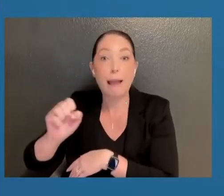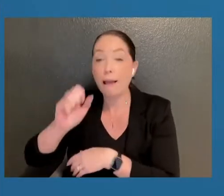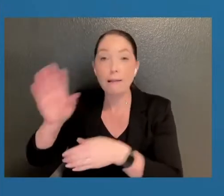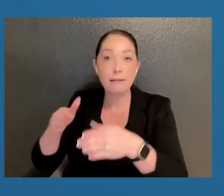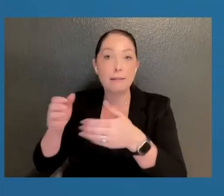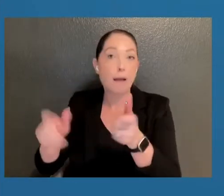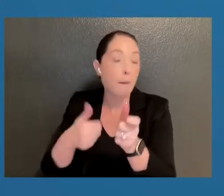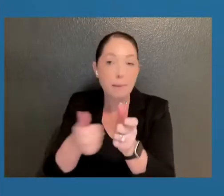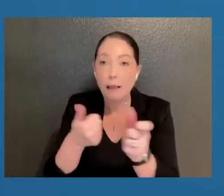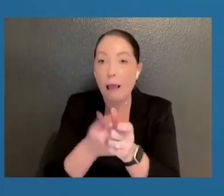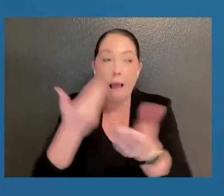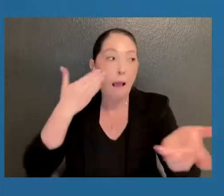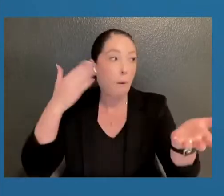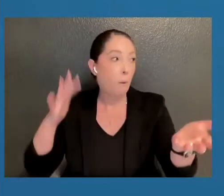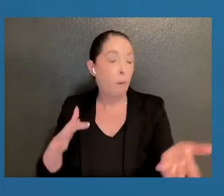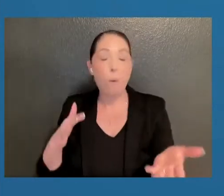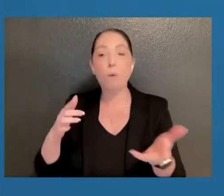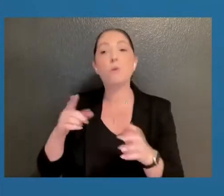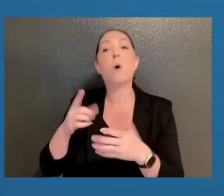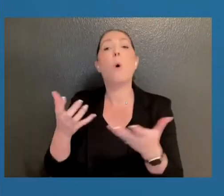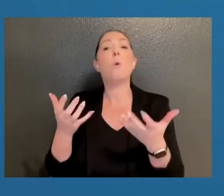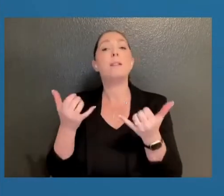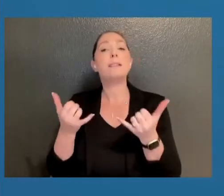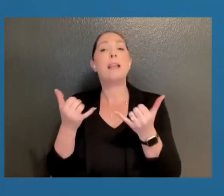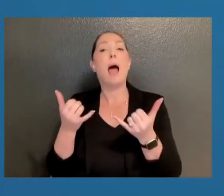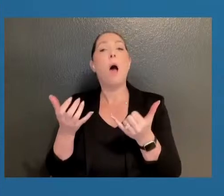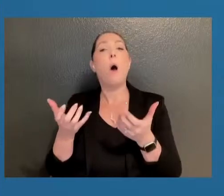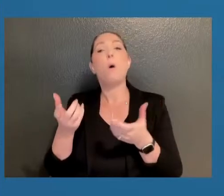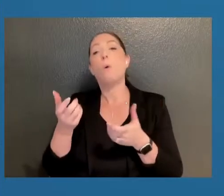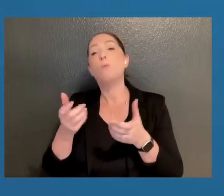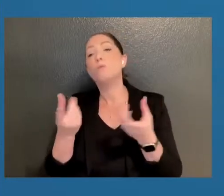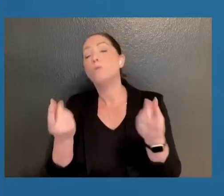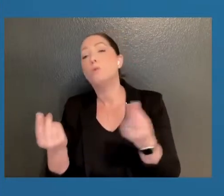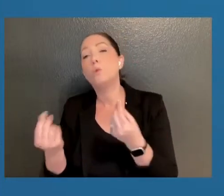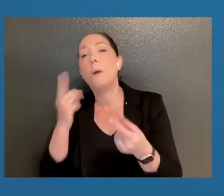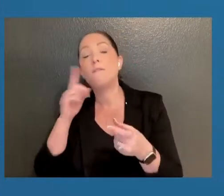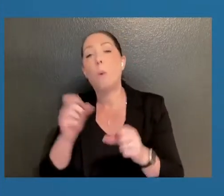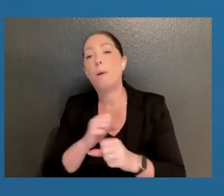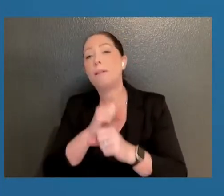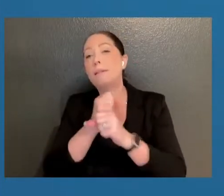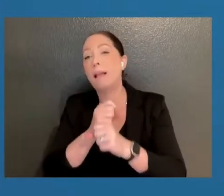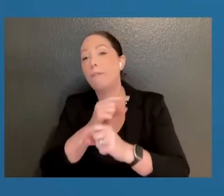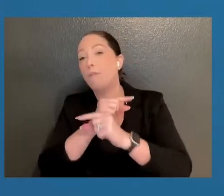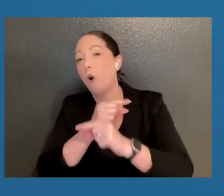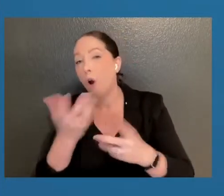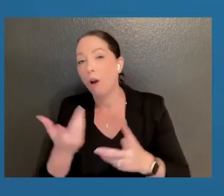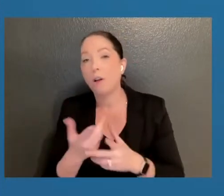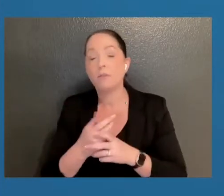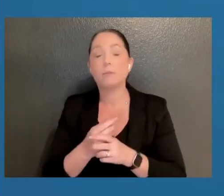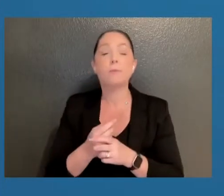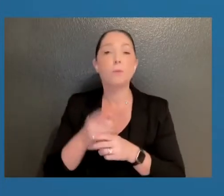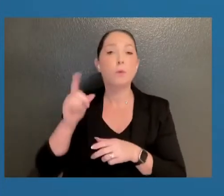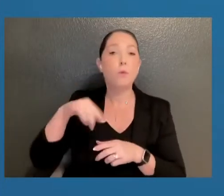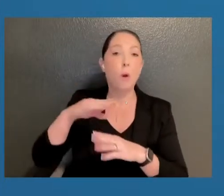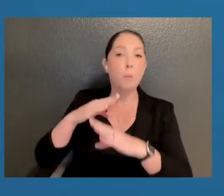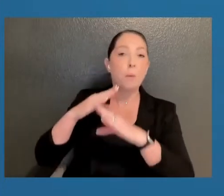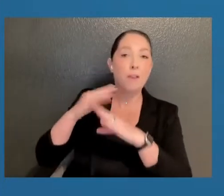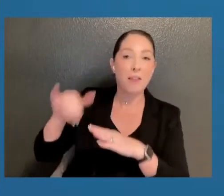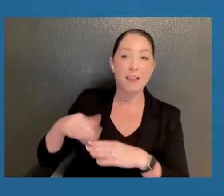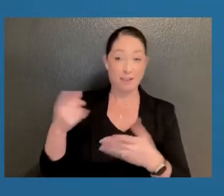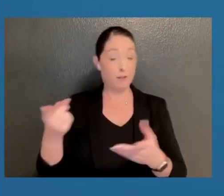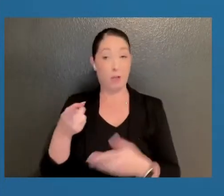in place now to prevent a return to what you refer to as the bad old day? Yeah. You're a city district attorney? I